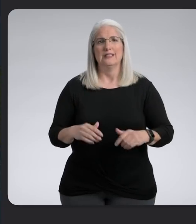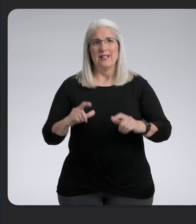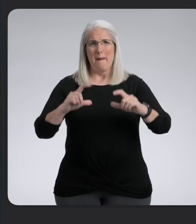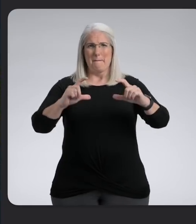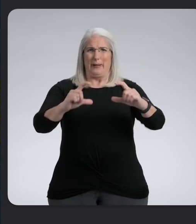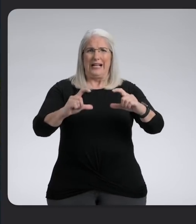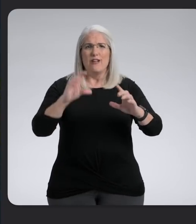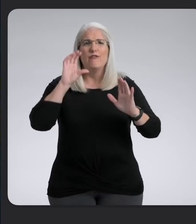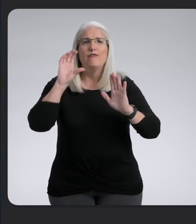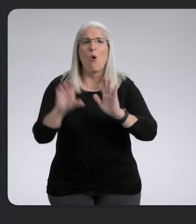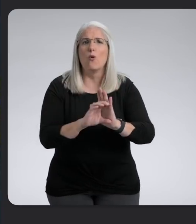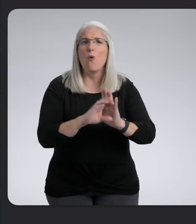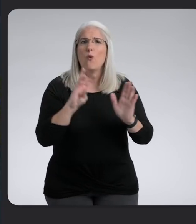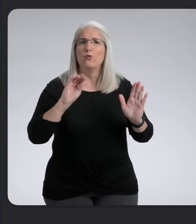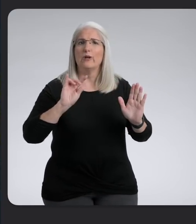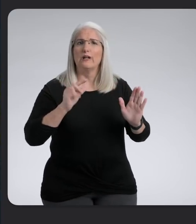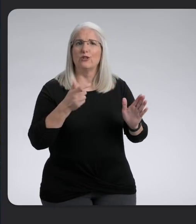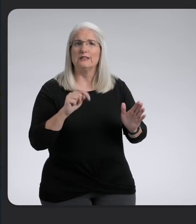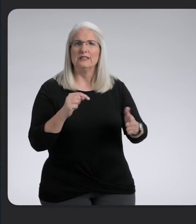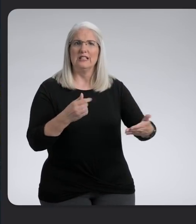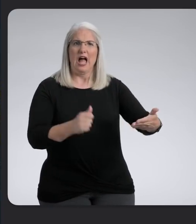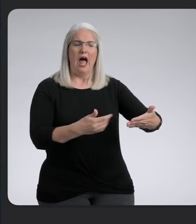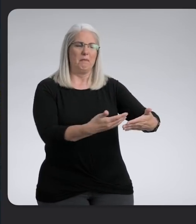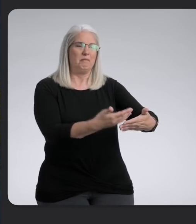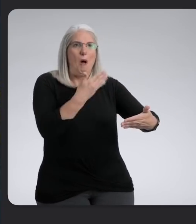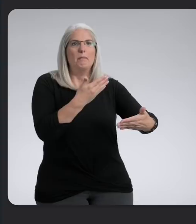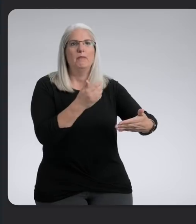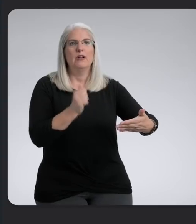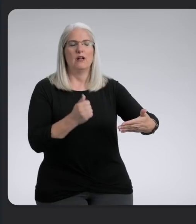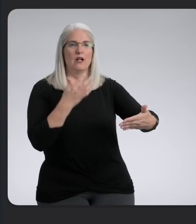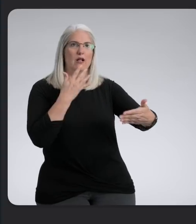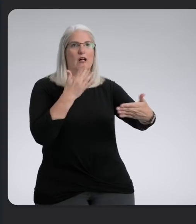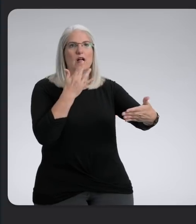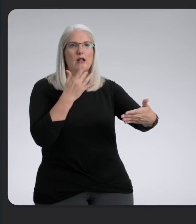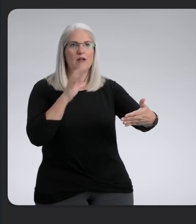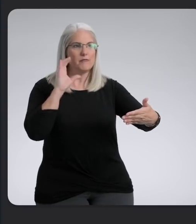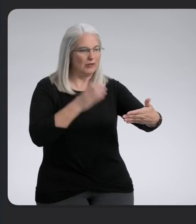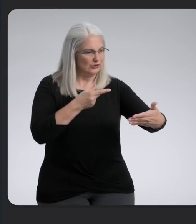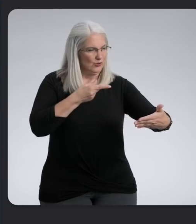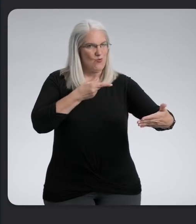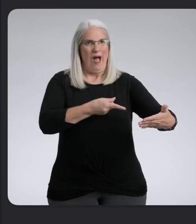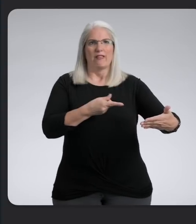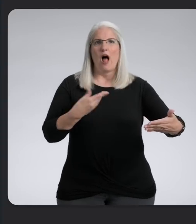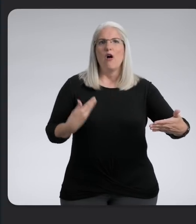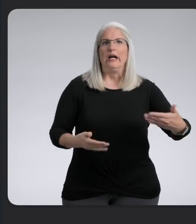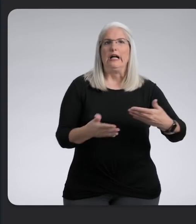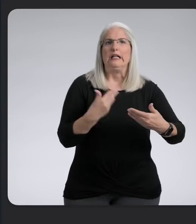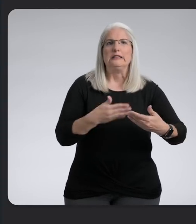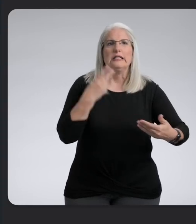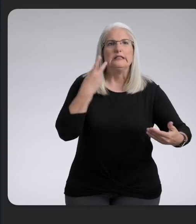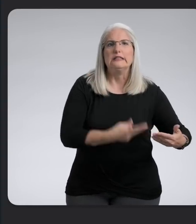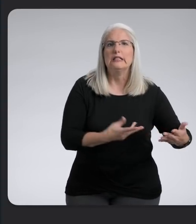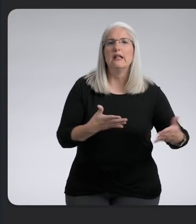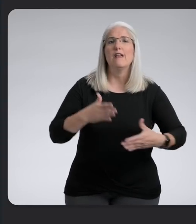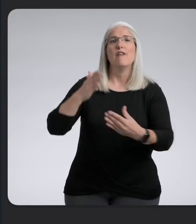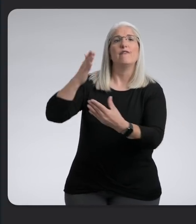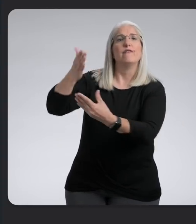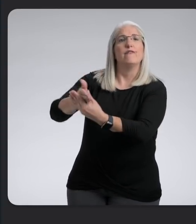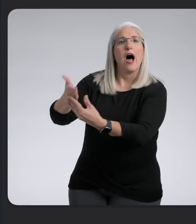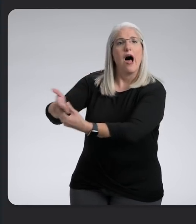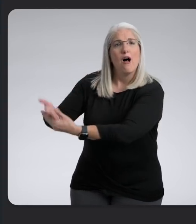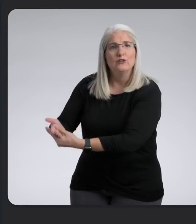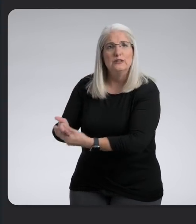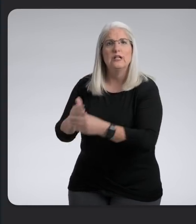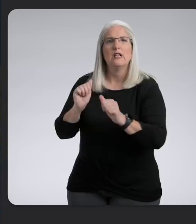It really puts my favorite photos front and center. And with this larger files widget, I can keep tabs on all my